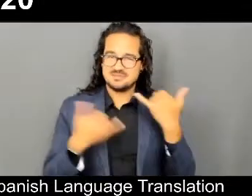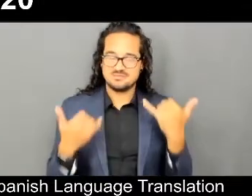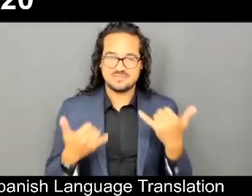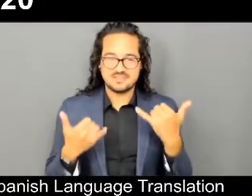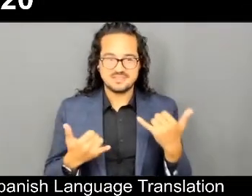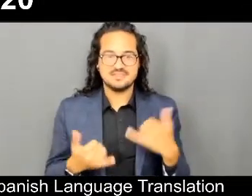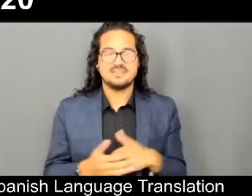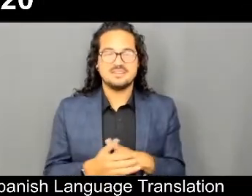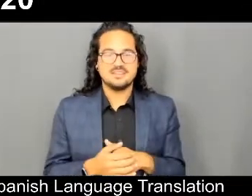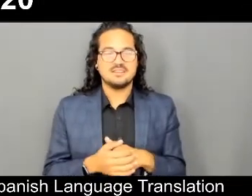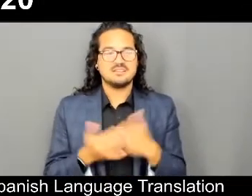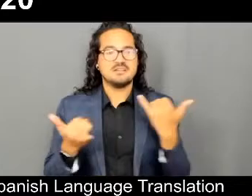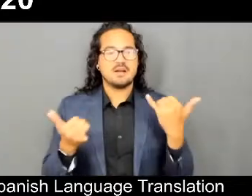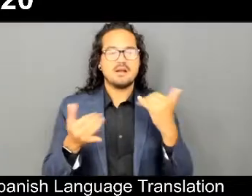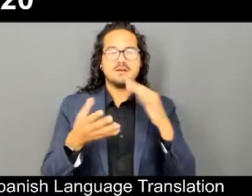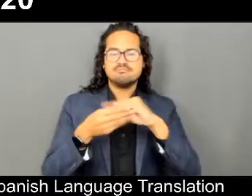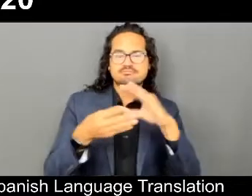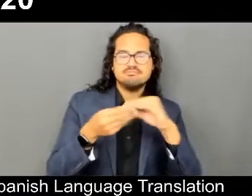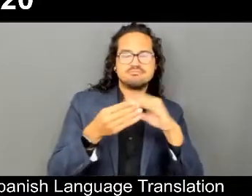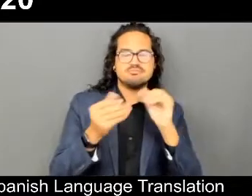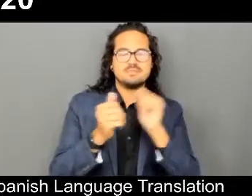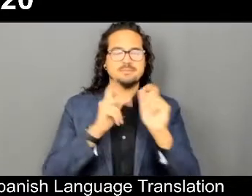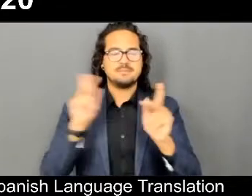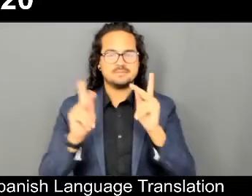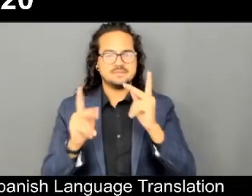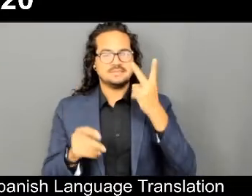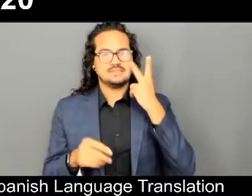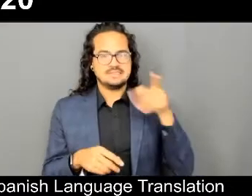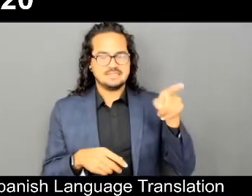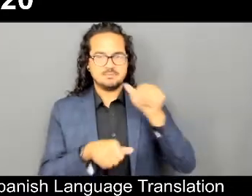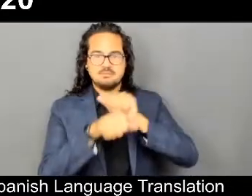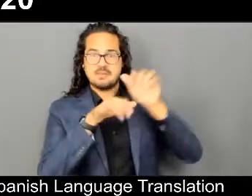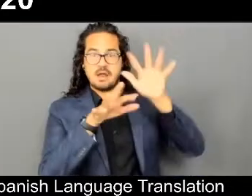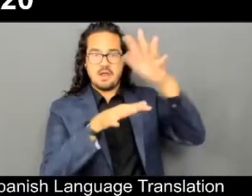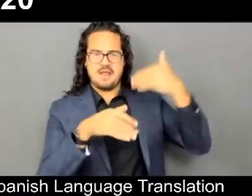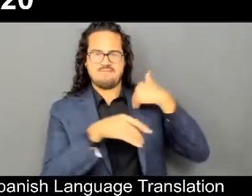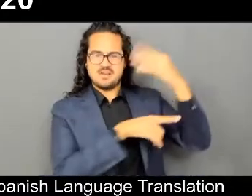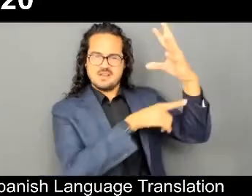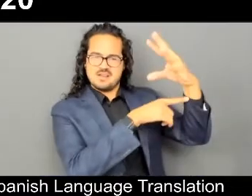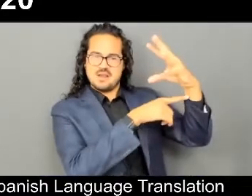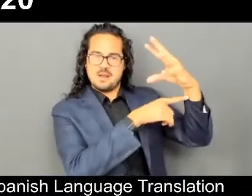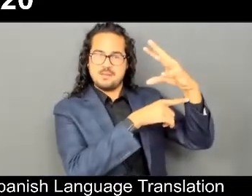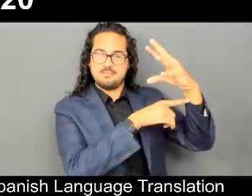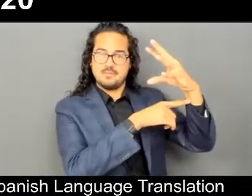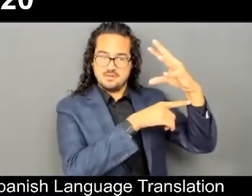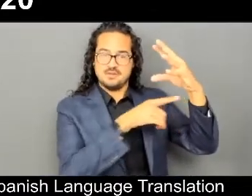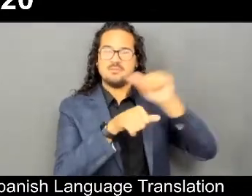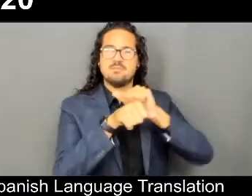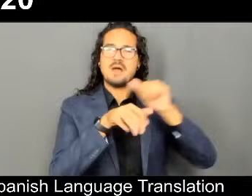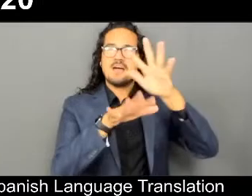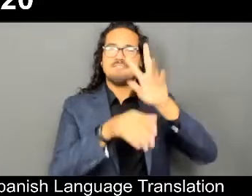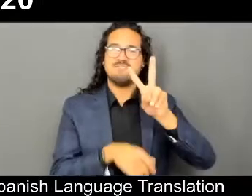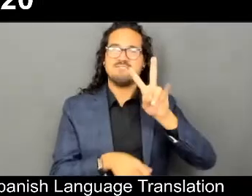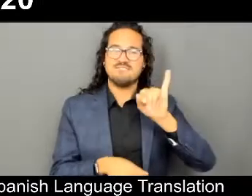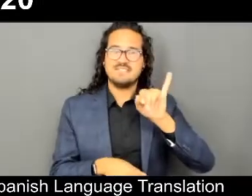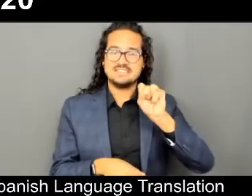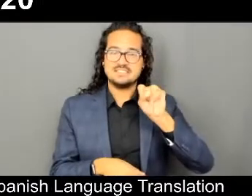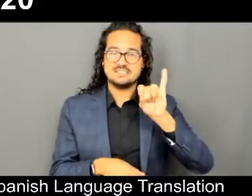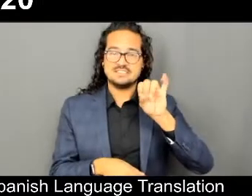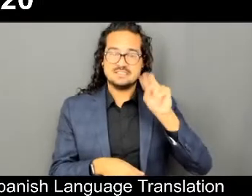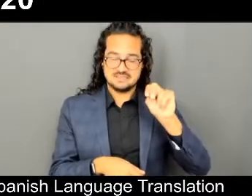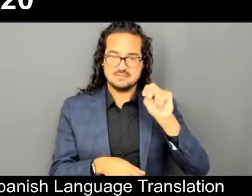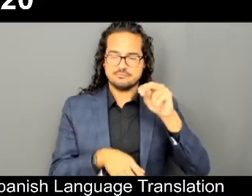up on Mount Vision and in the marine layer, as we may get a little faster burn off today than we have in the last couple